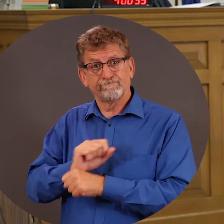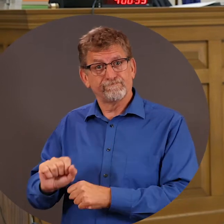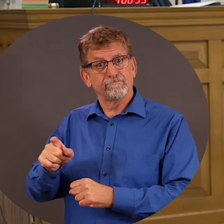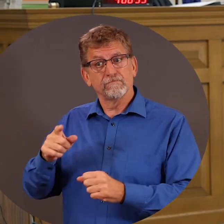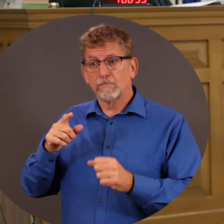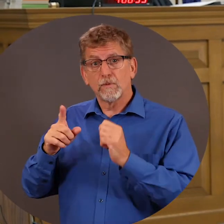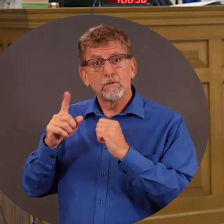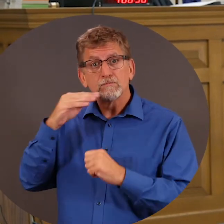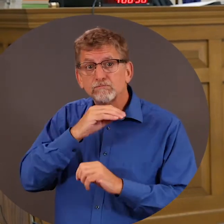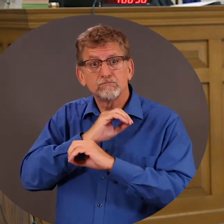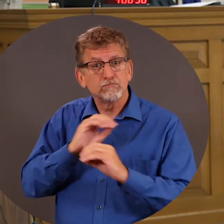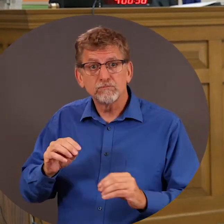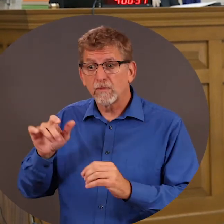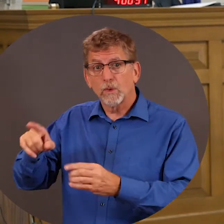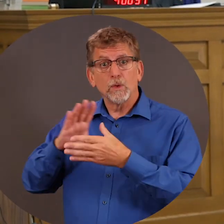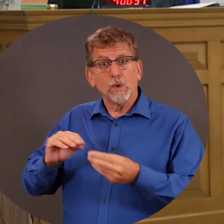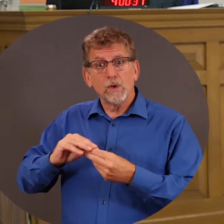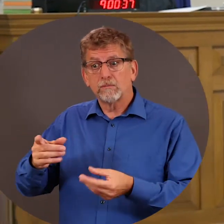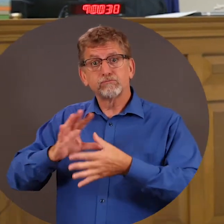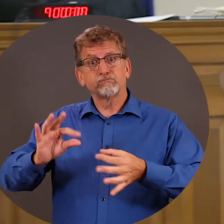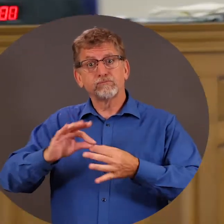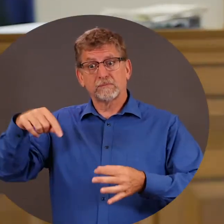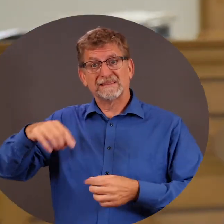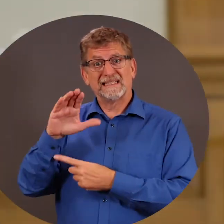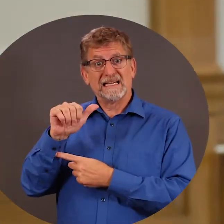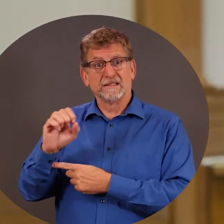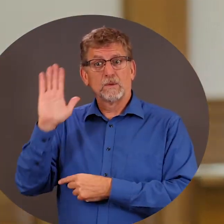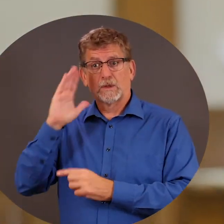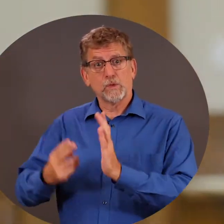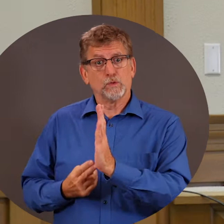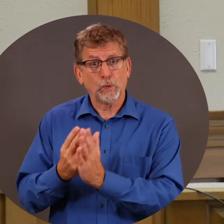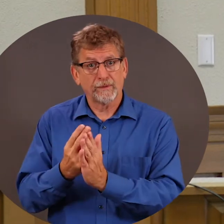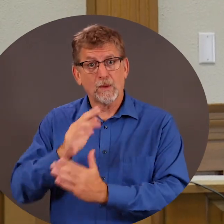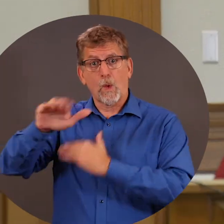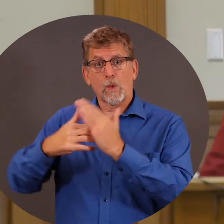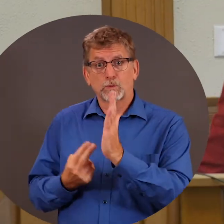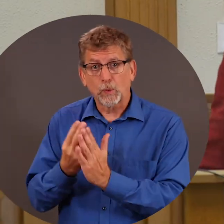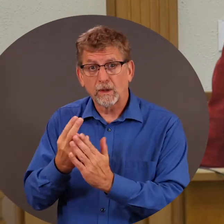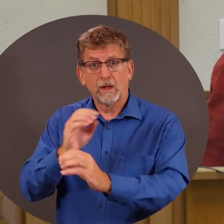help you God. Thank you. Be seated, please.